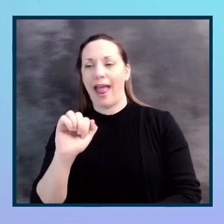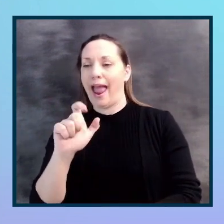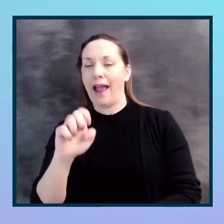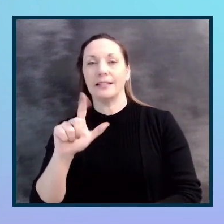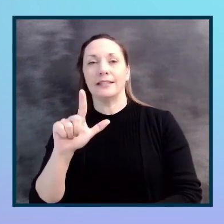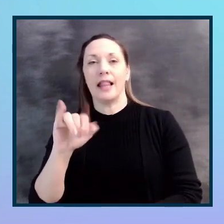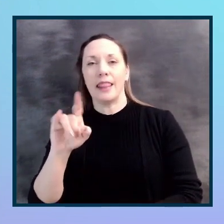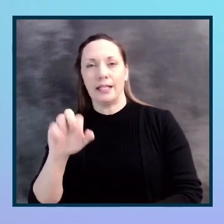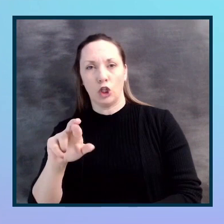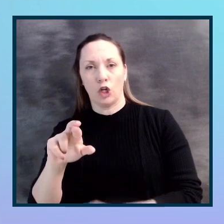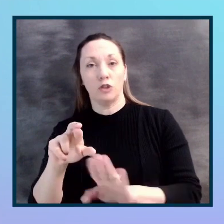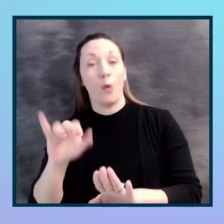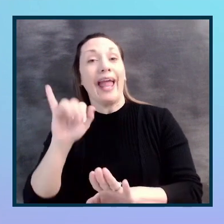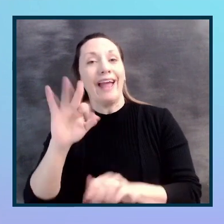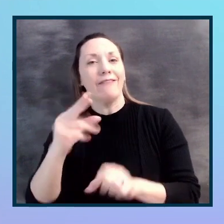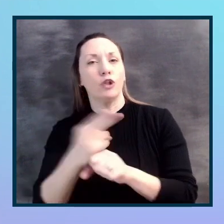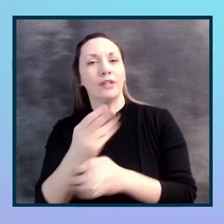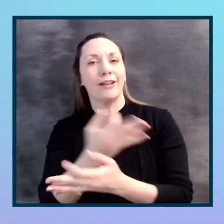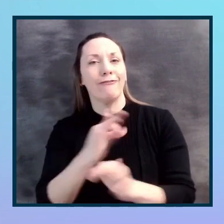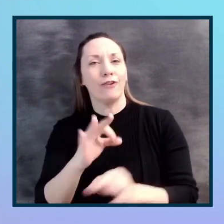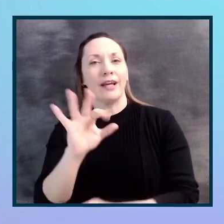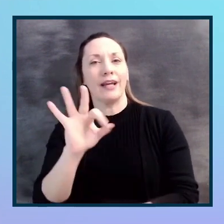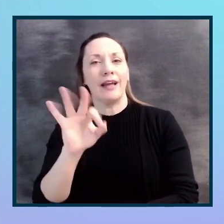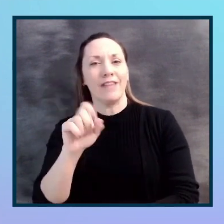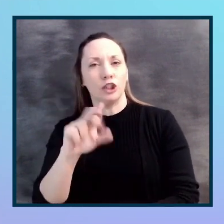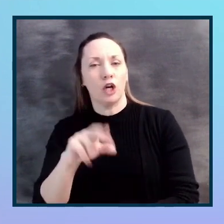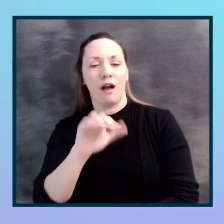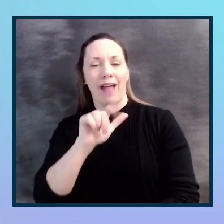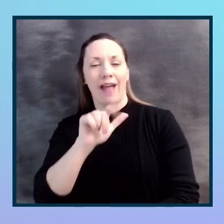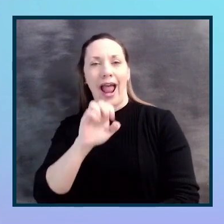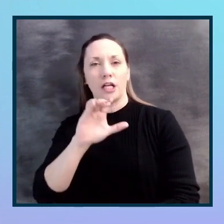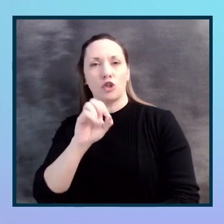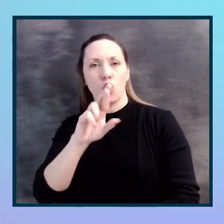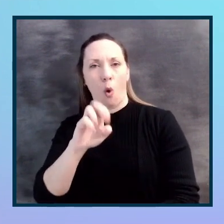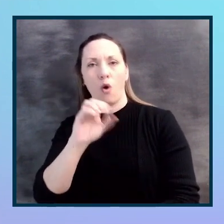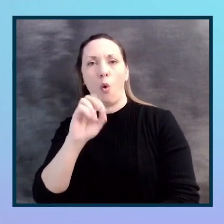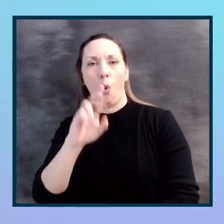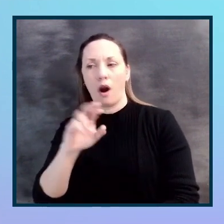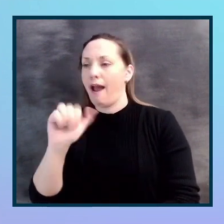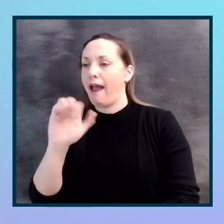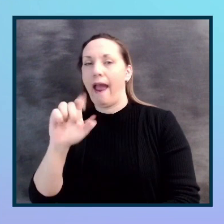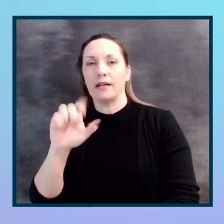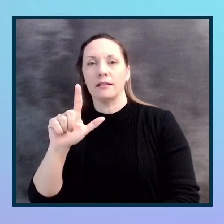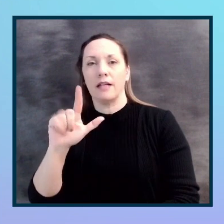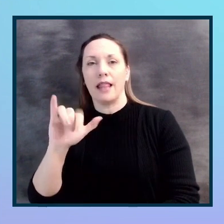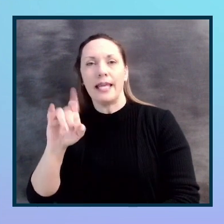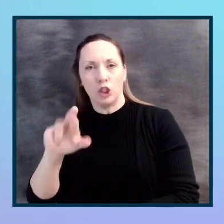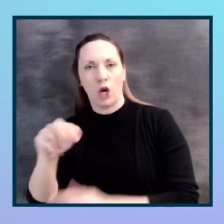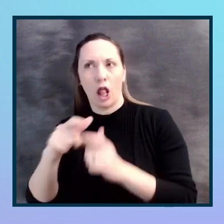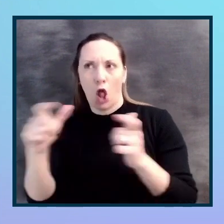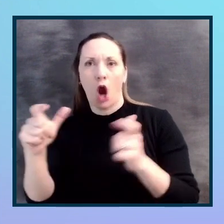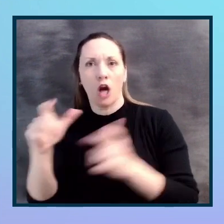the free features of Axe core or linter in a large organization, do you still need kind of